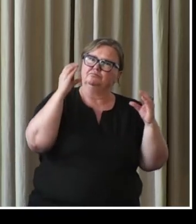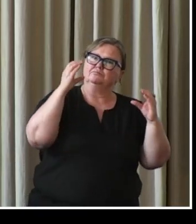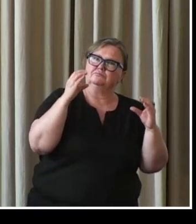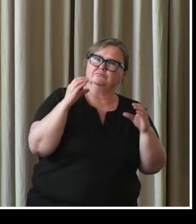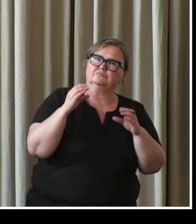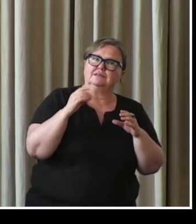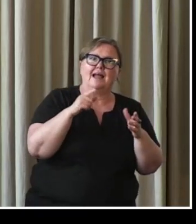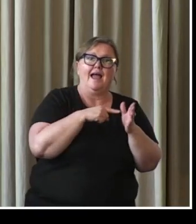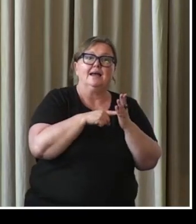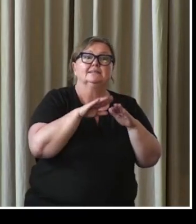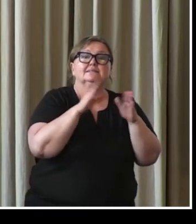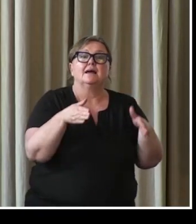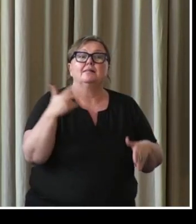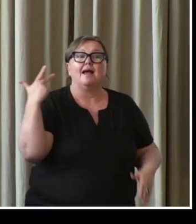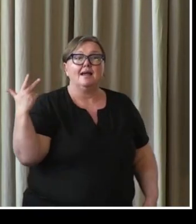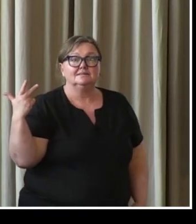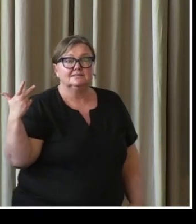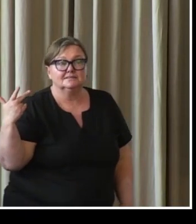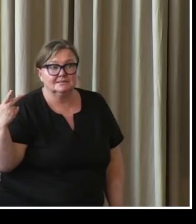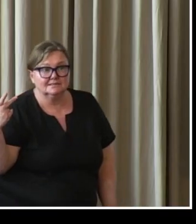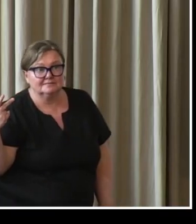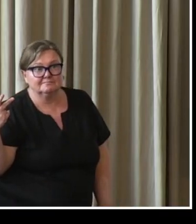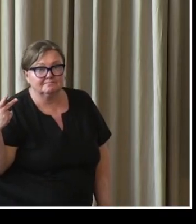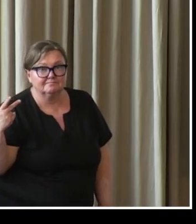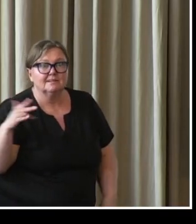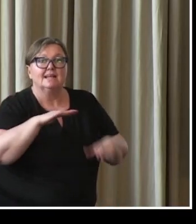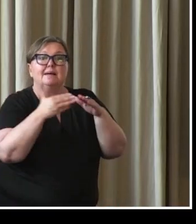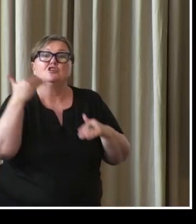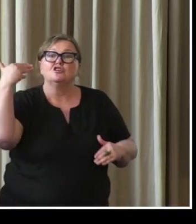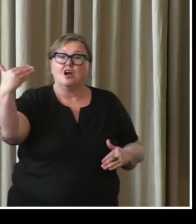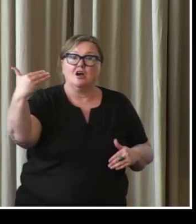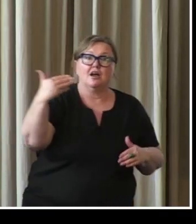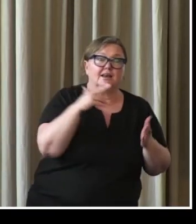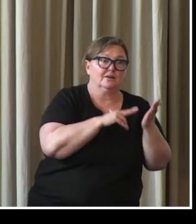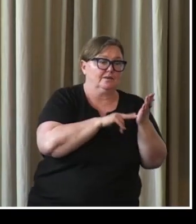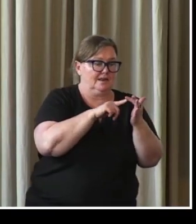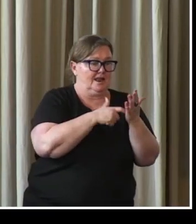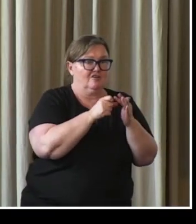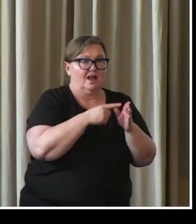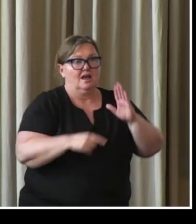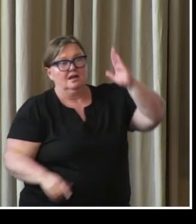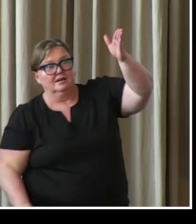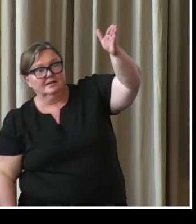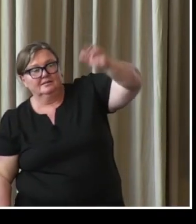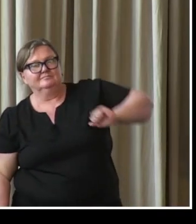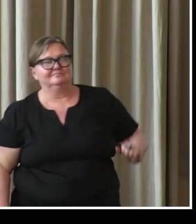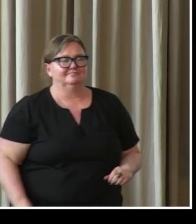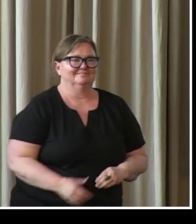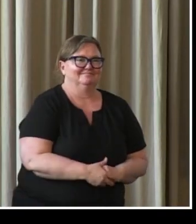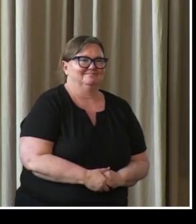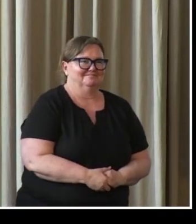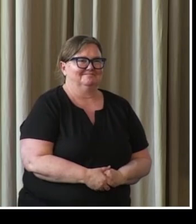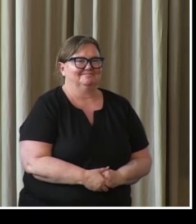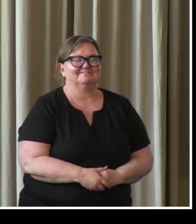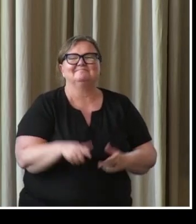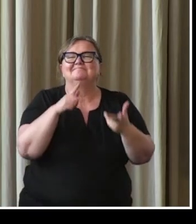is going to be at table 8 with Ben, and table 9 with Nerida. There she is over there.